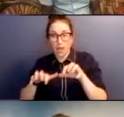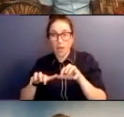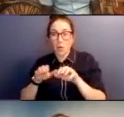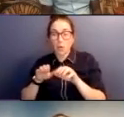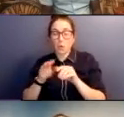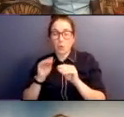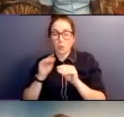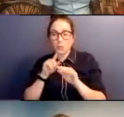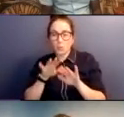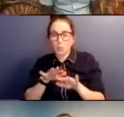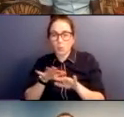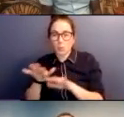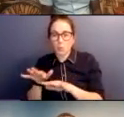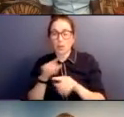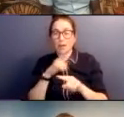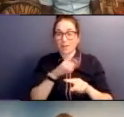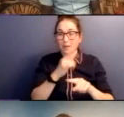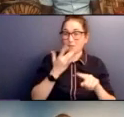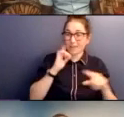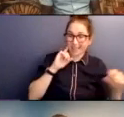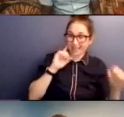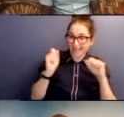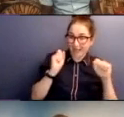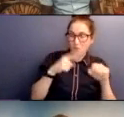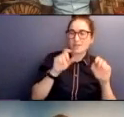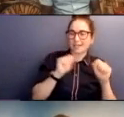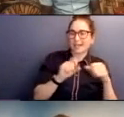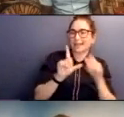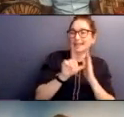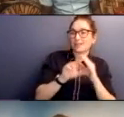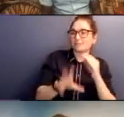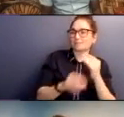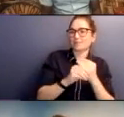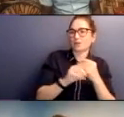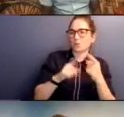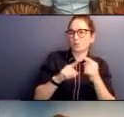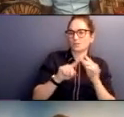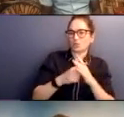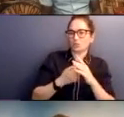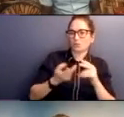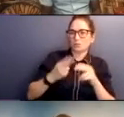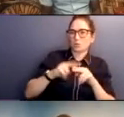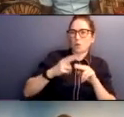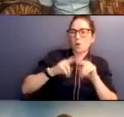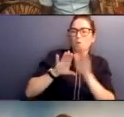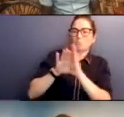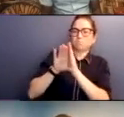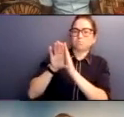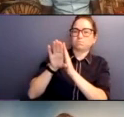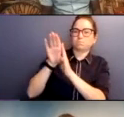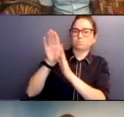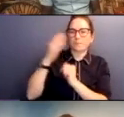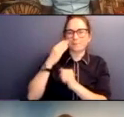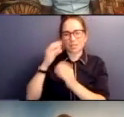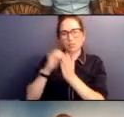who enjoy playing loudly can come in later as the rainstorm grows. All the while, students are having to